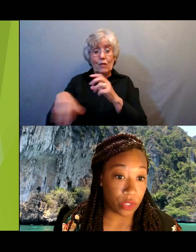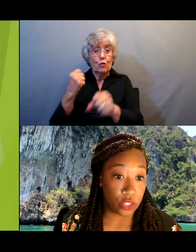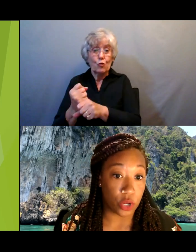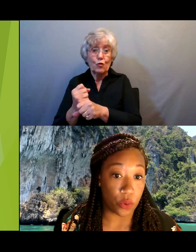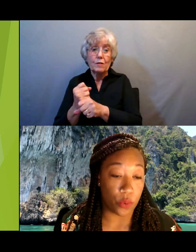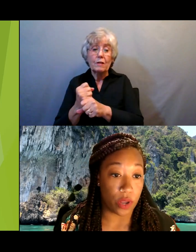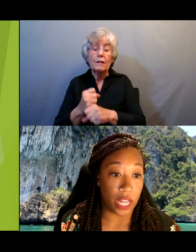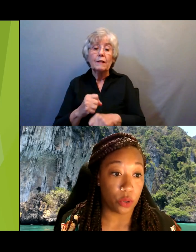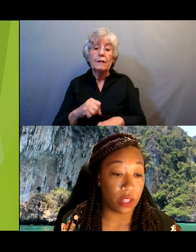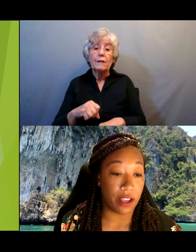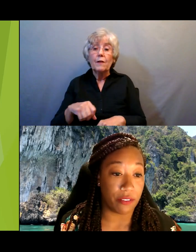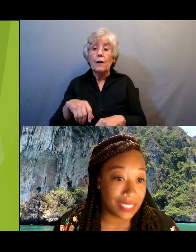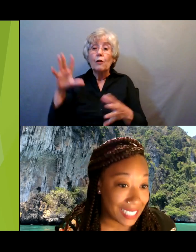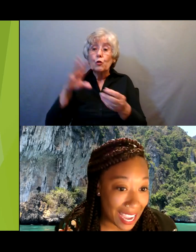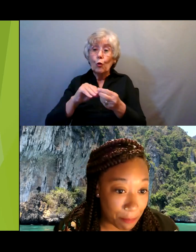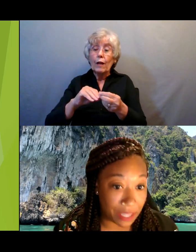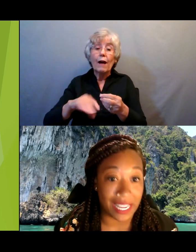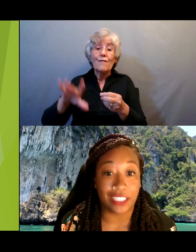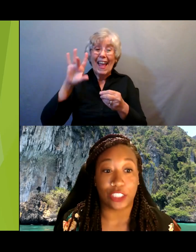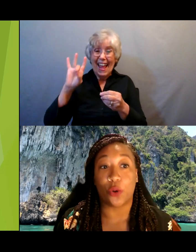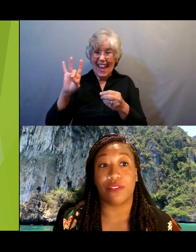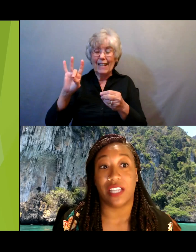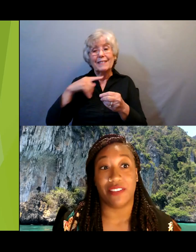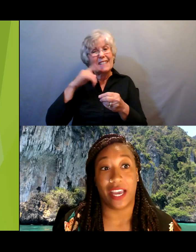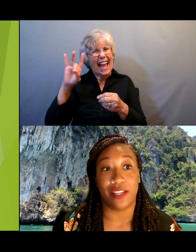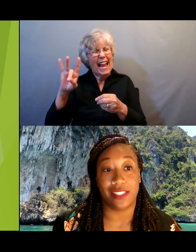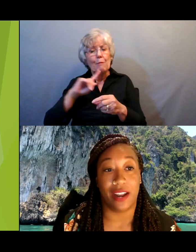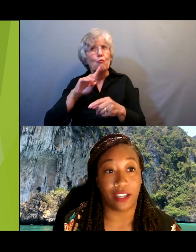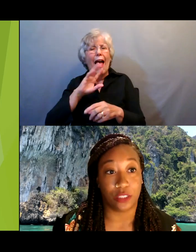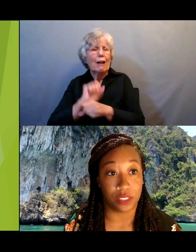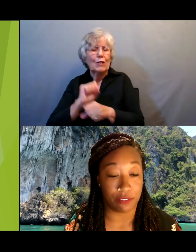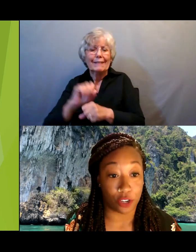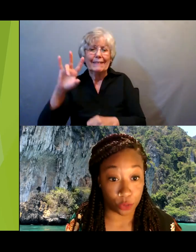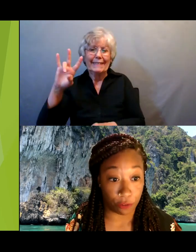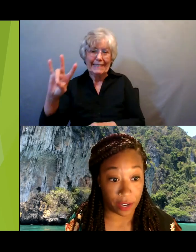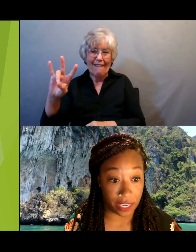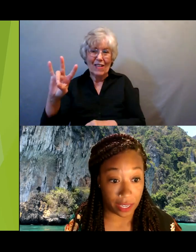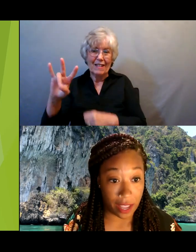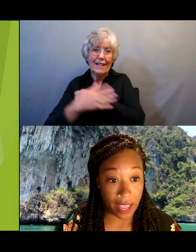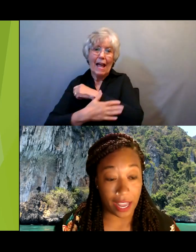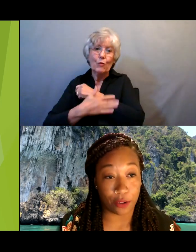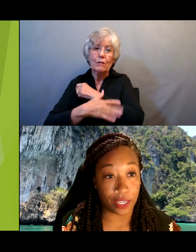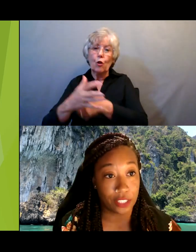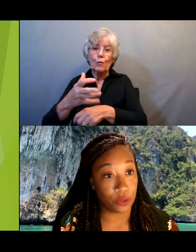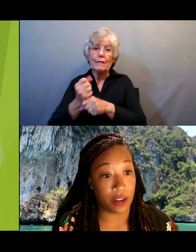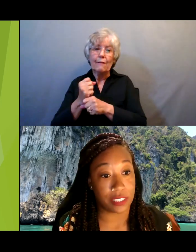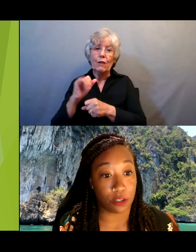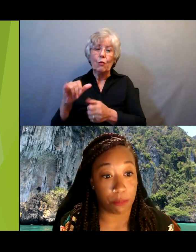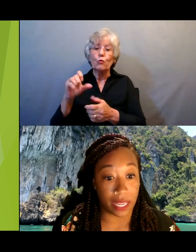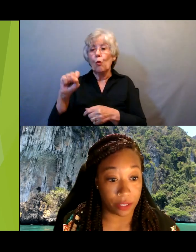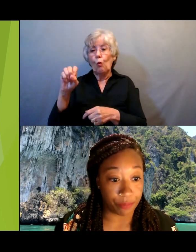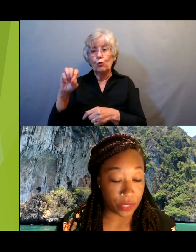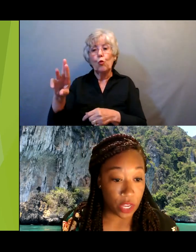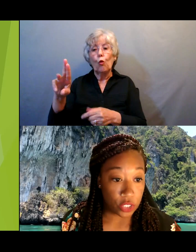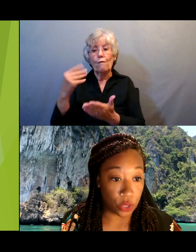Um, so a total of, it says 8, but it's actually a total of 7 counties that actually receive our SOAR funding. And I'll get into those counties a little